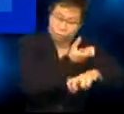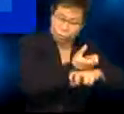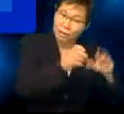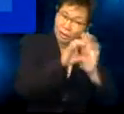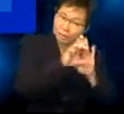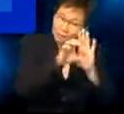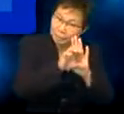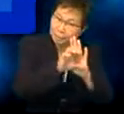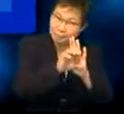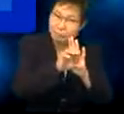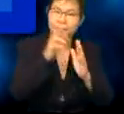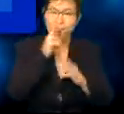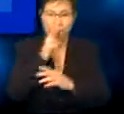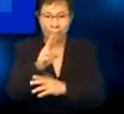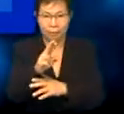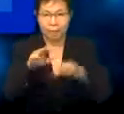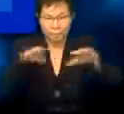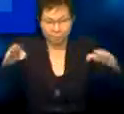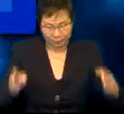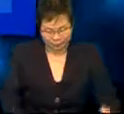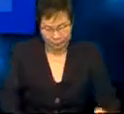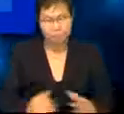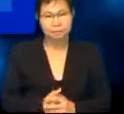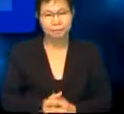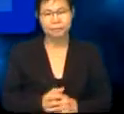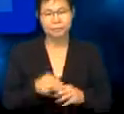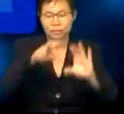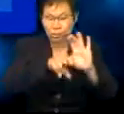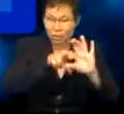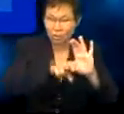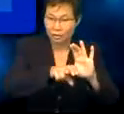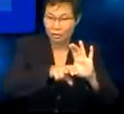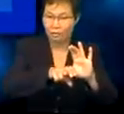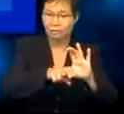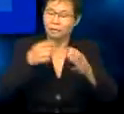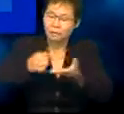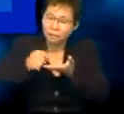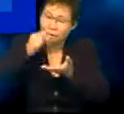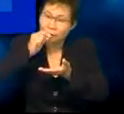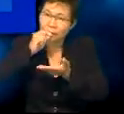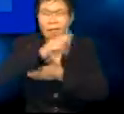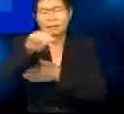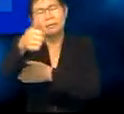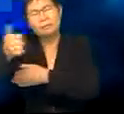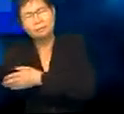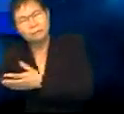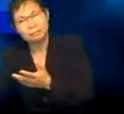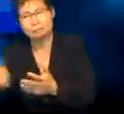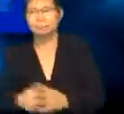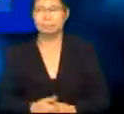Other examples of solids are tables, chairs, cups,